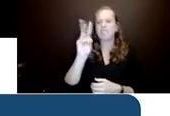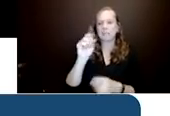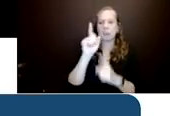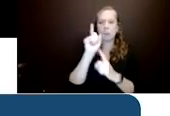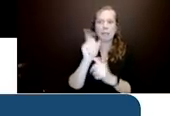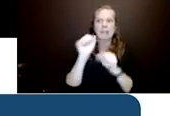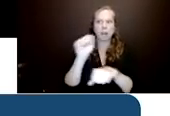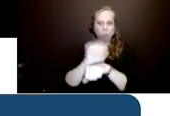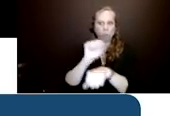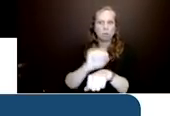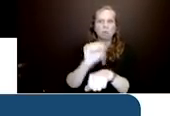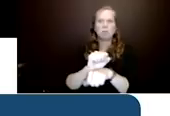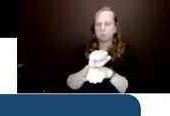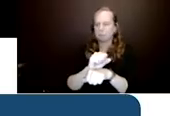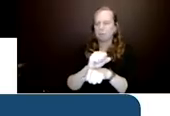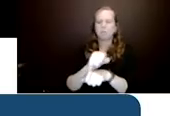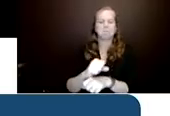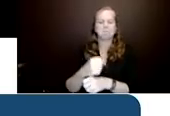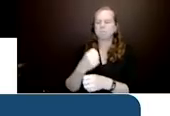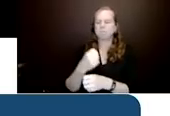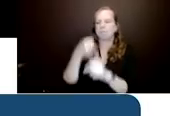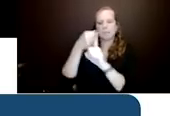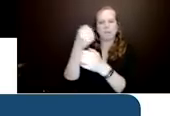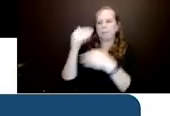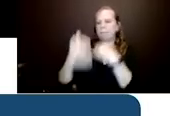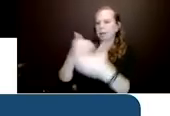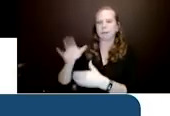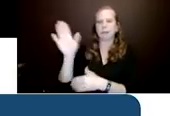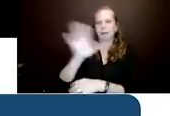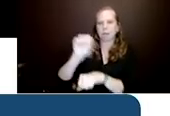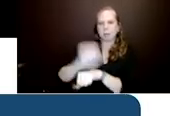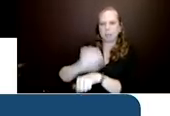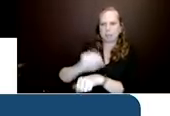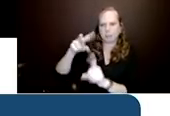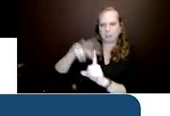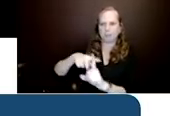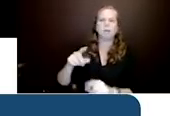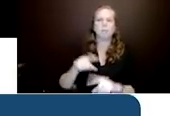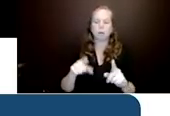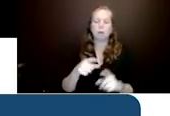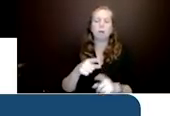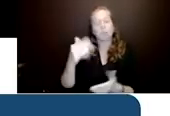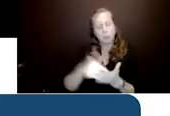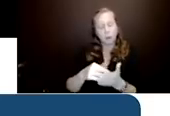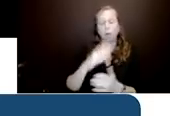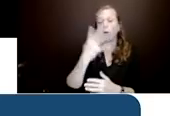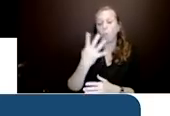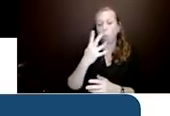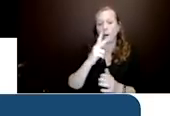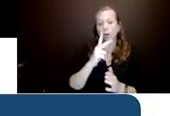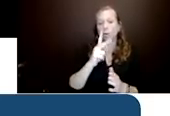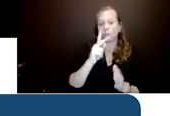can work asynchronously, independently on their assignments. So again, it's four periods on an A